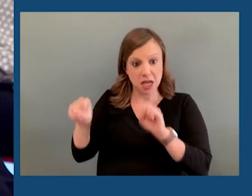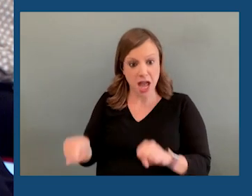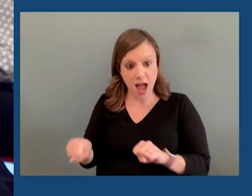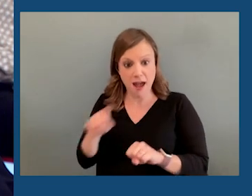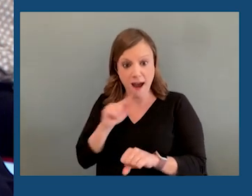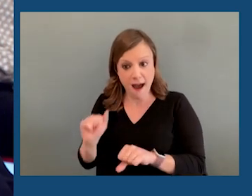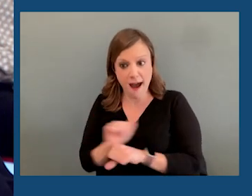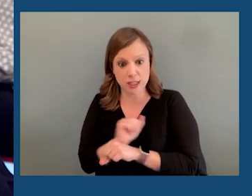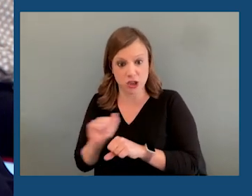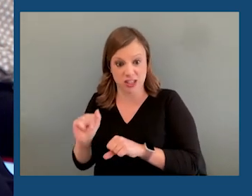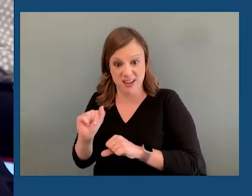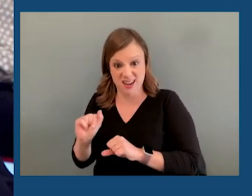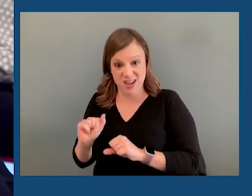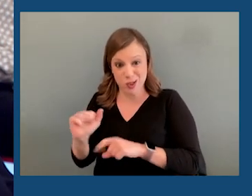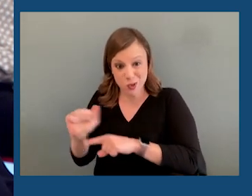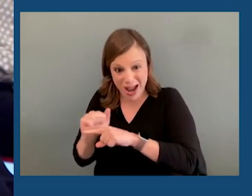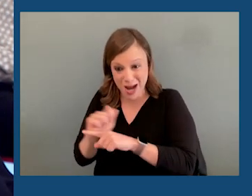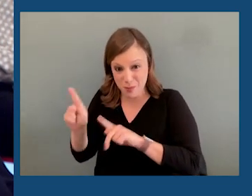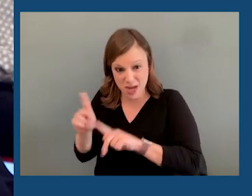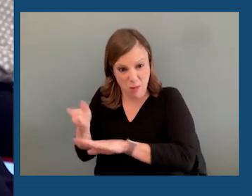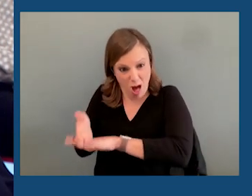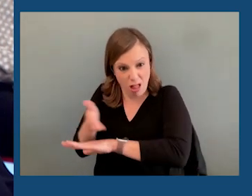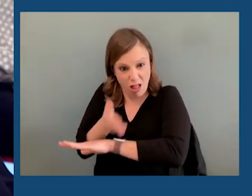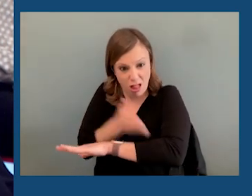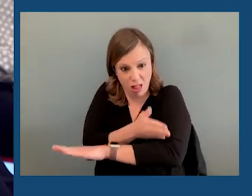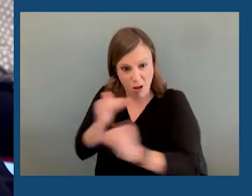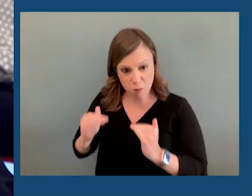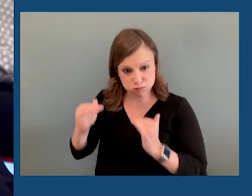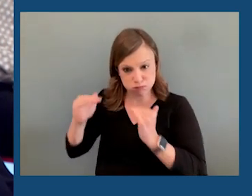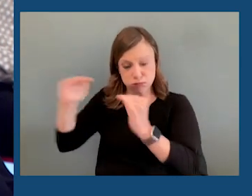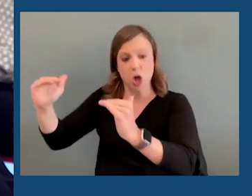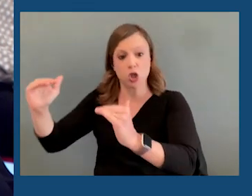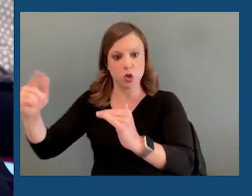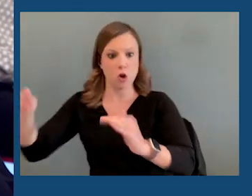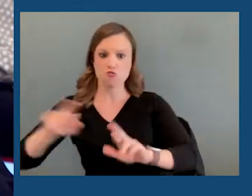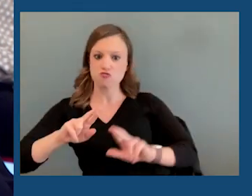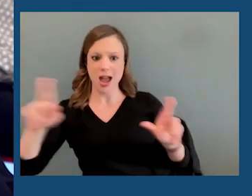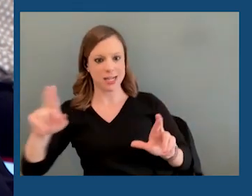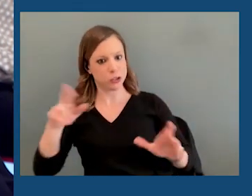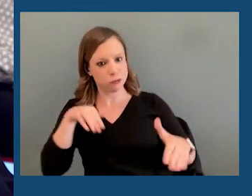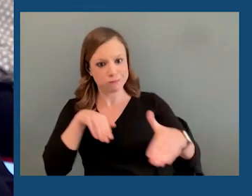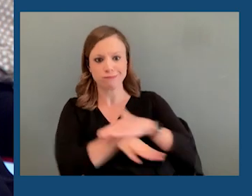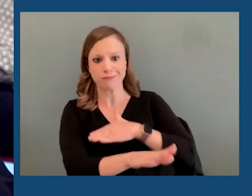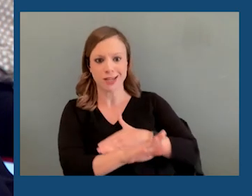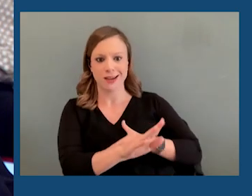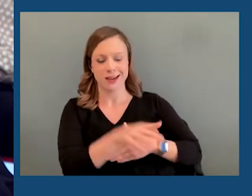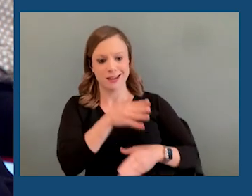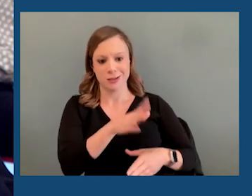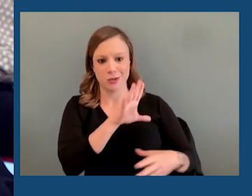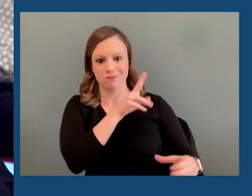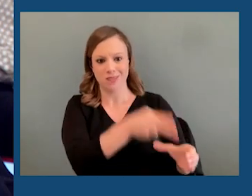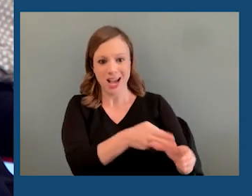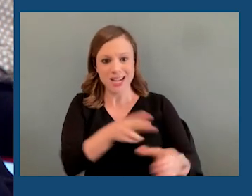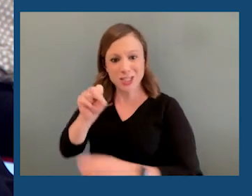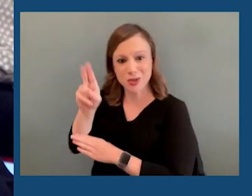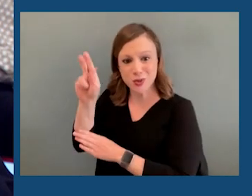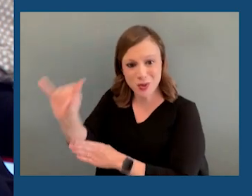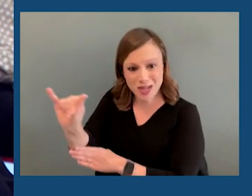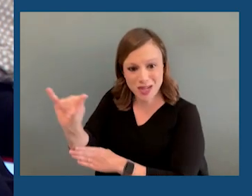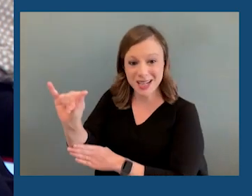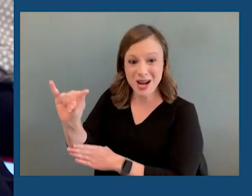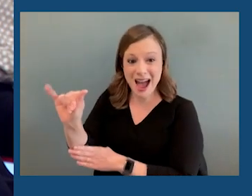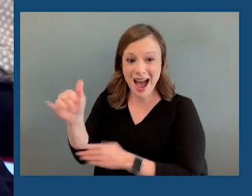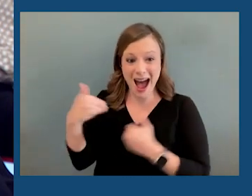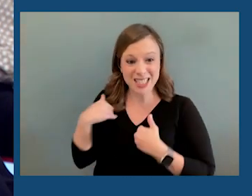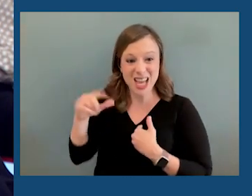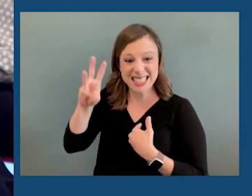of the future that you're bringing into the state at scale. SUNY has 360,000 students, and really to produce the workforce at scale